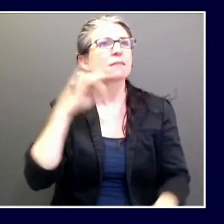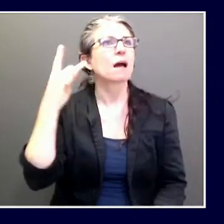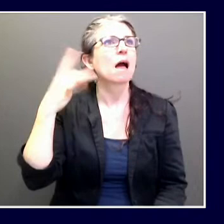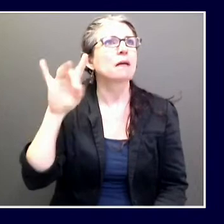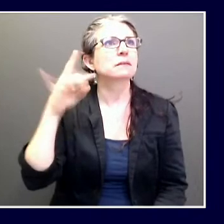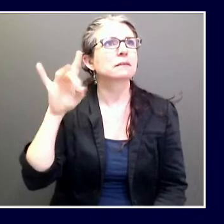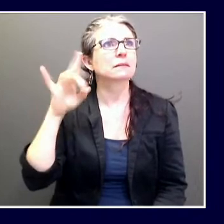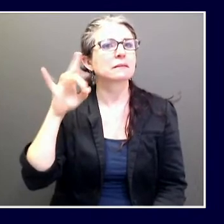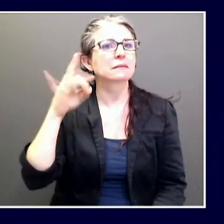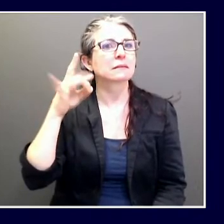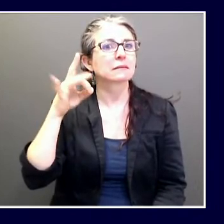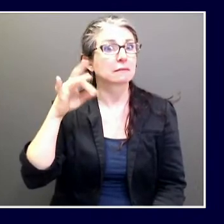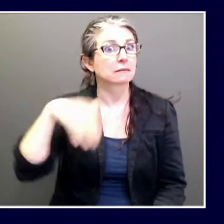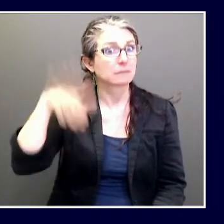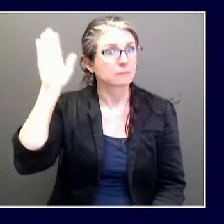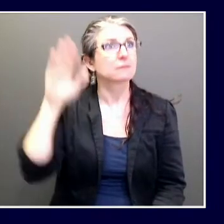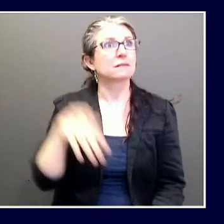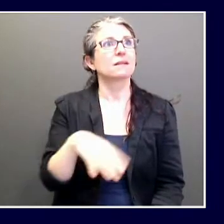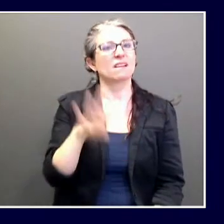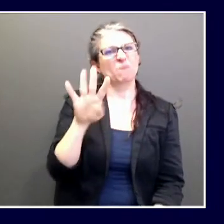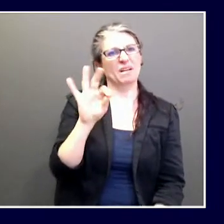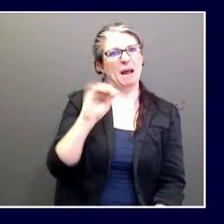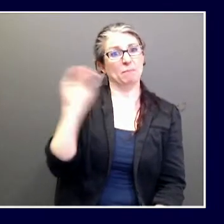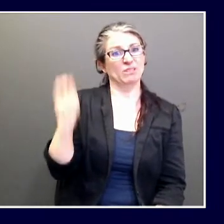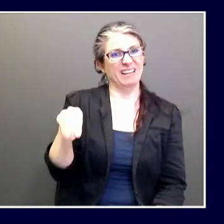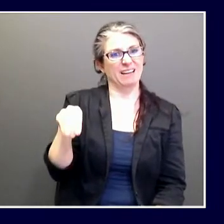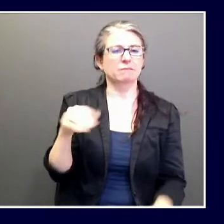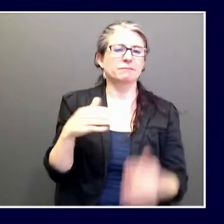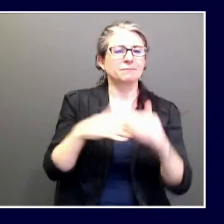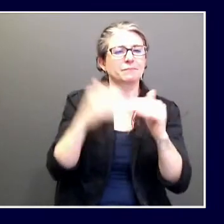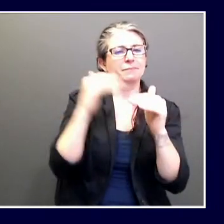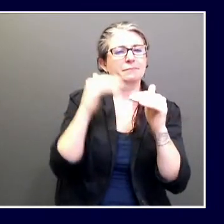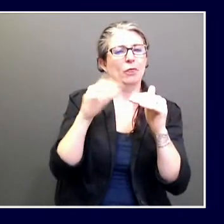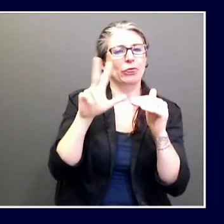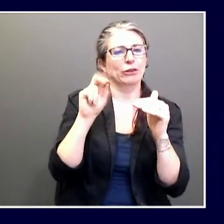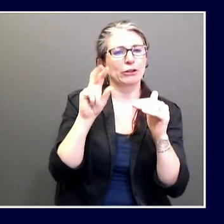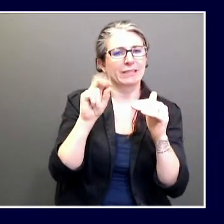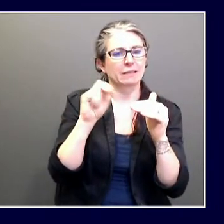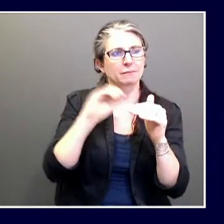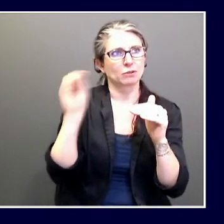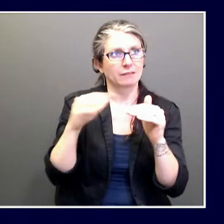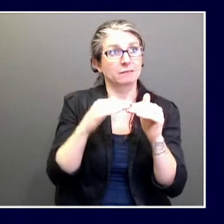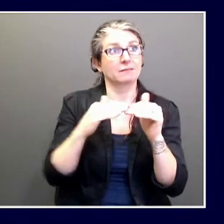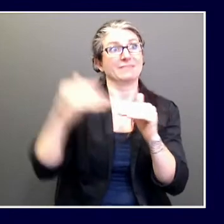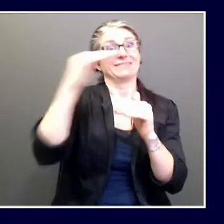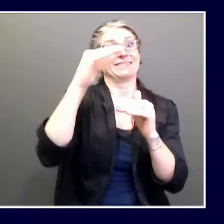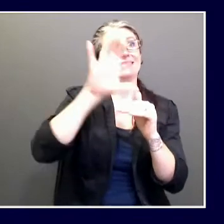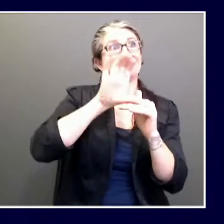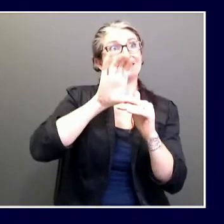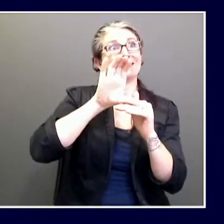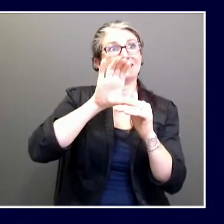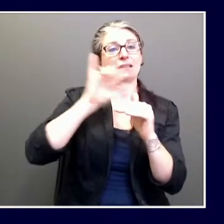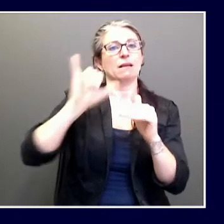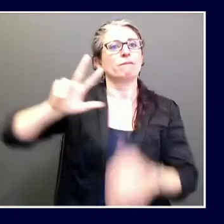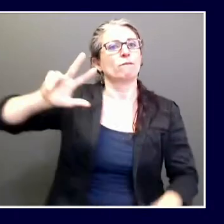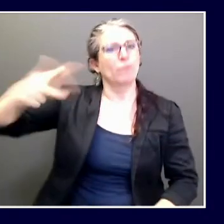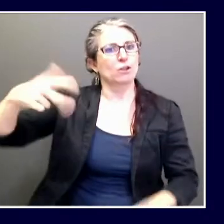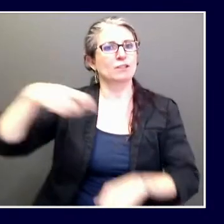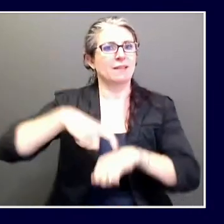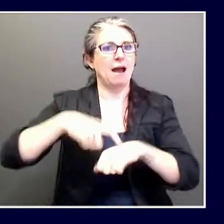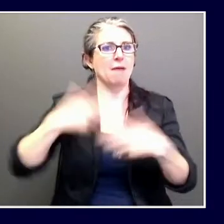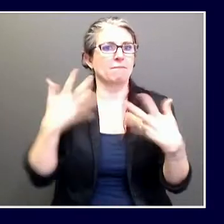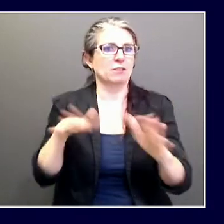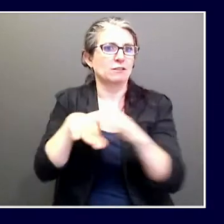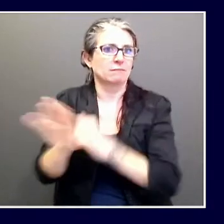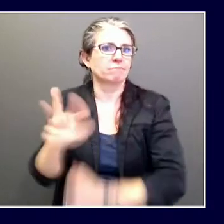29.8%, 30% of the eligible total population of the state has gotten a booster dose. We take a